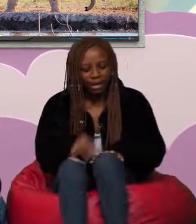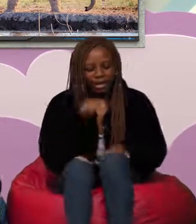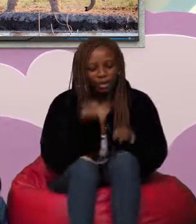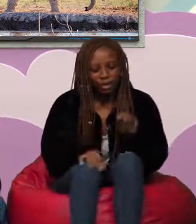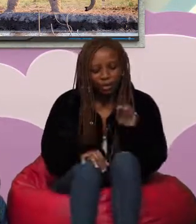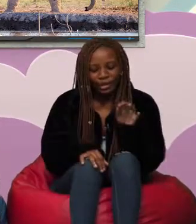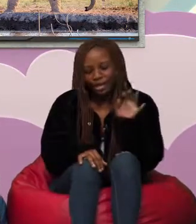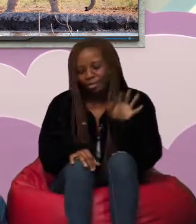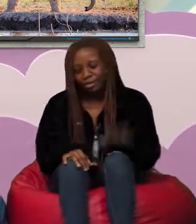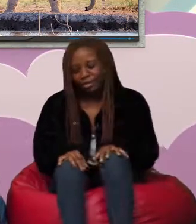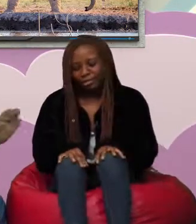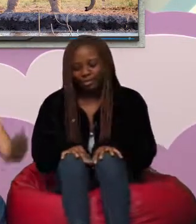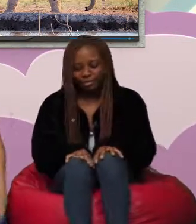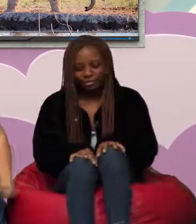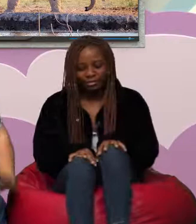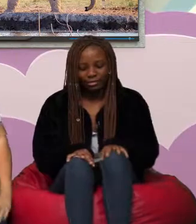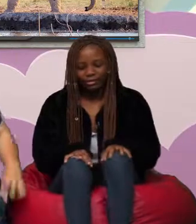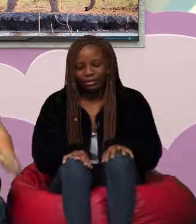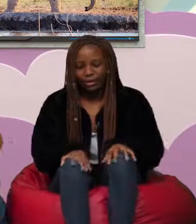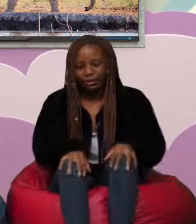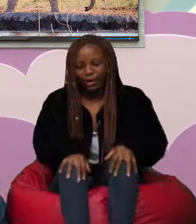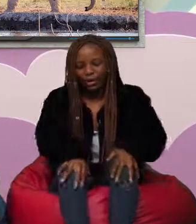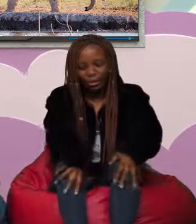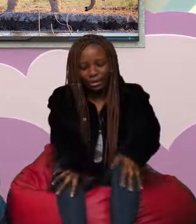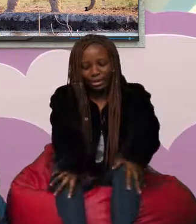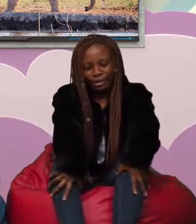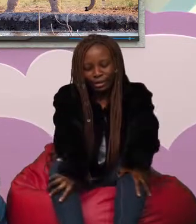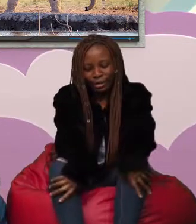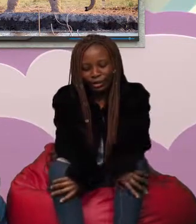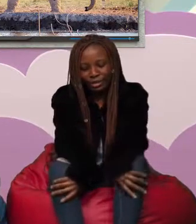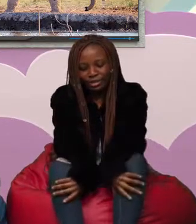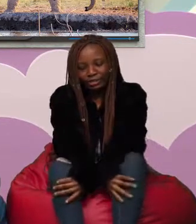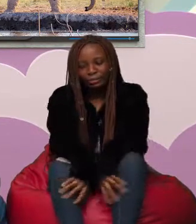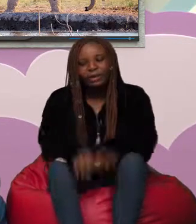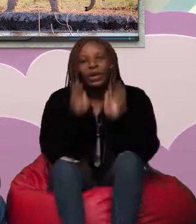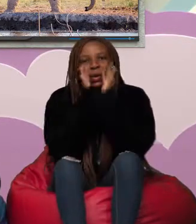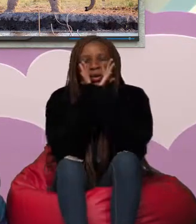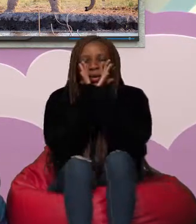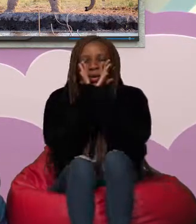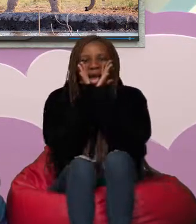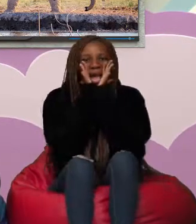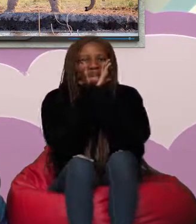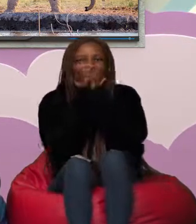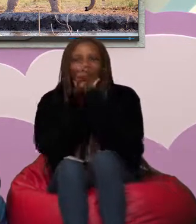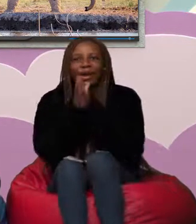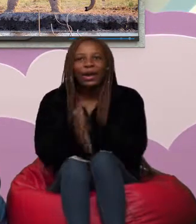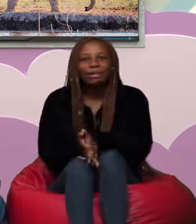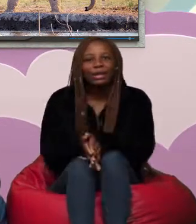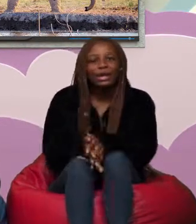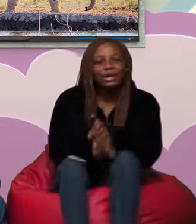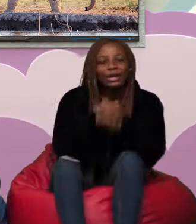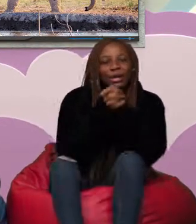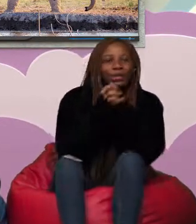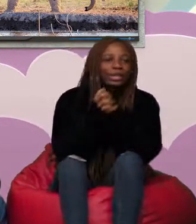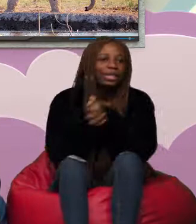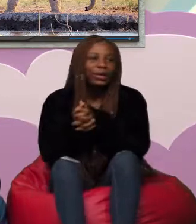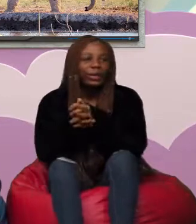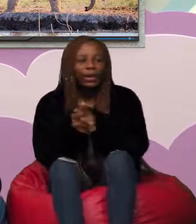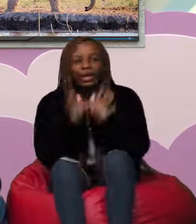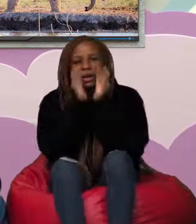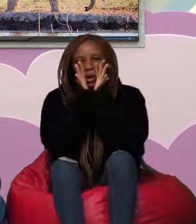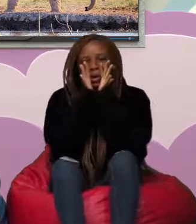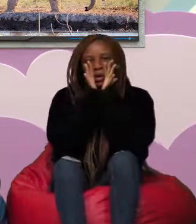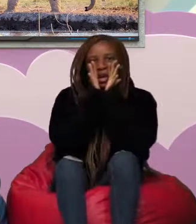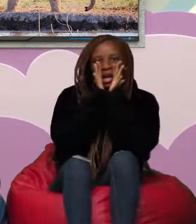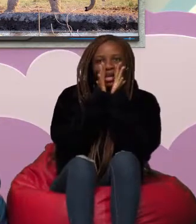happy and you know it, stamp your feet. If you're happy and you know it, shout hooray, hooray. If you're happy and you know it, shout